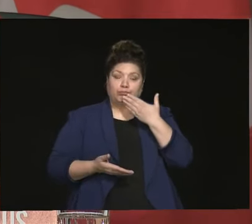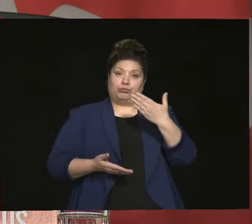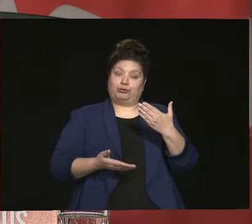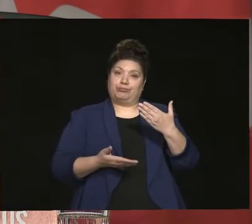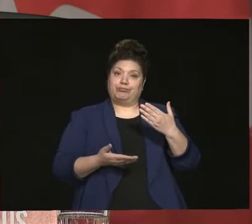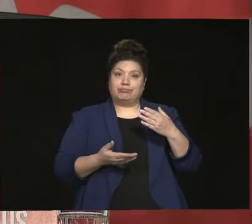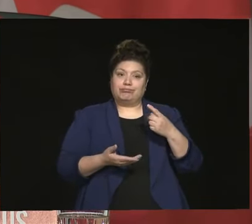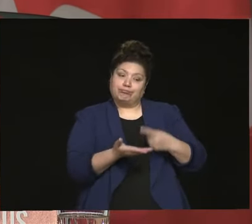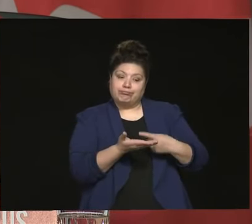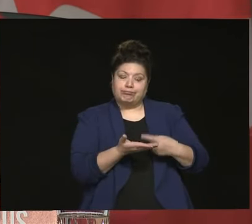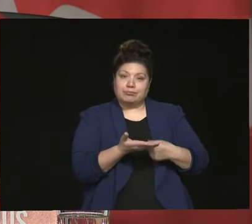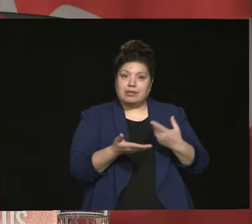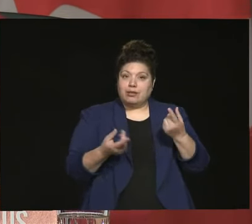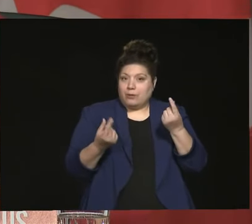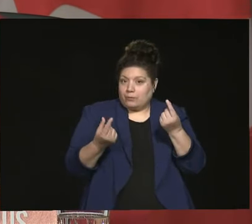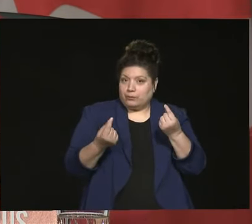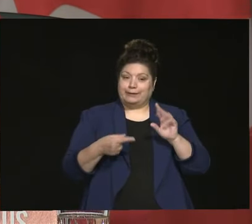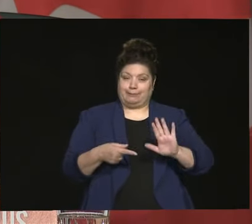that.